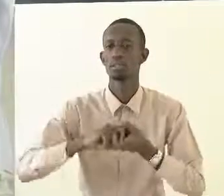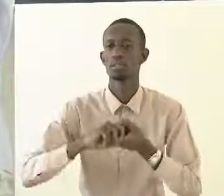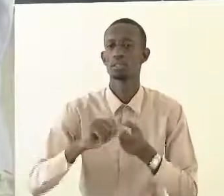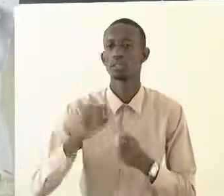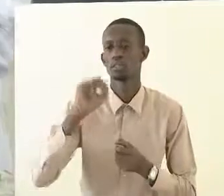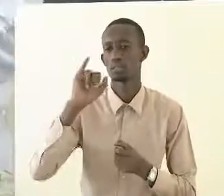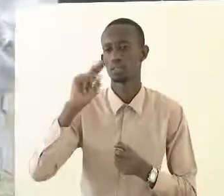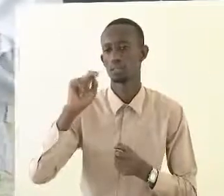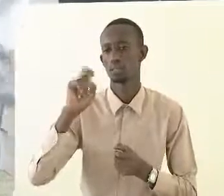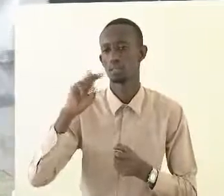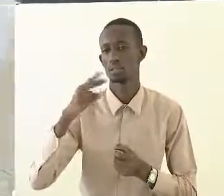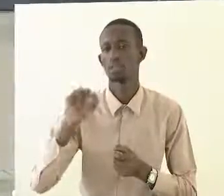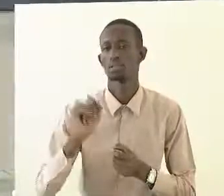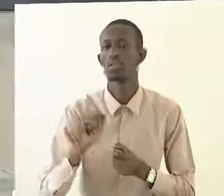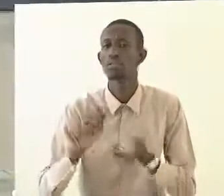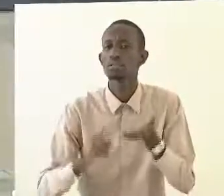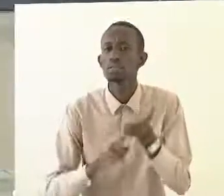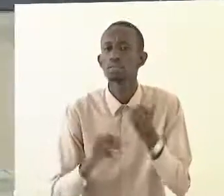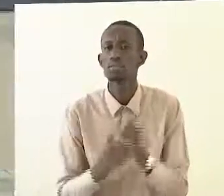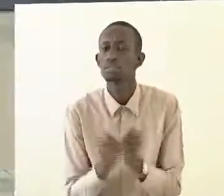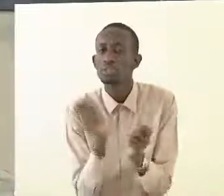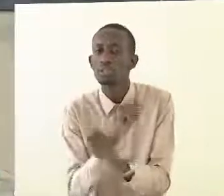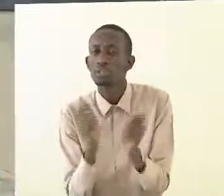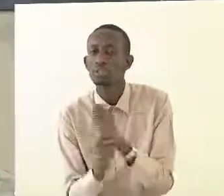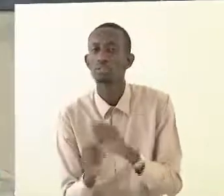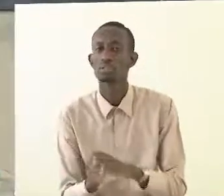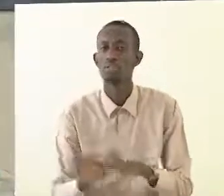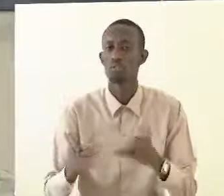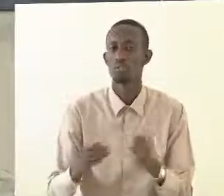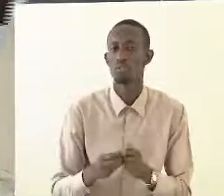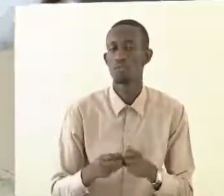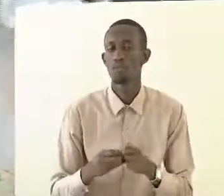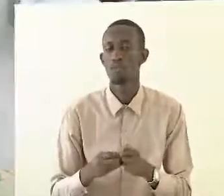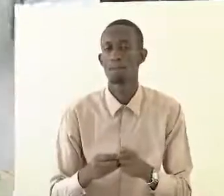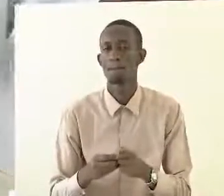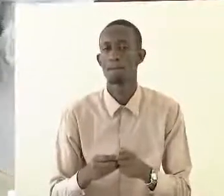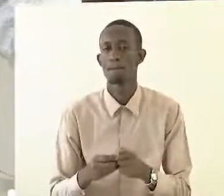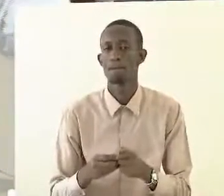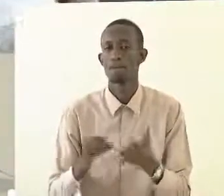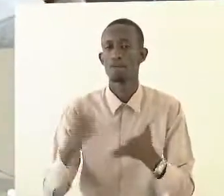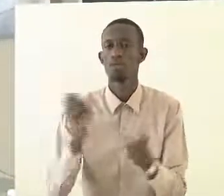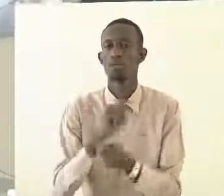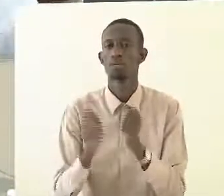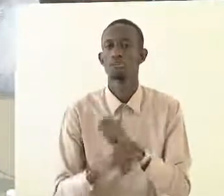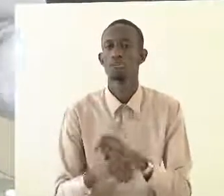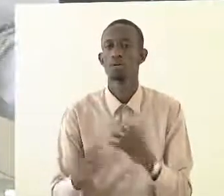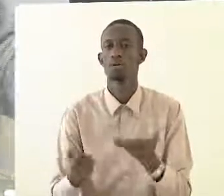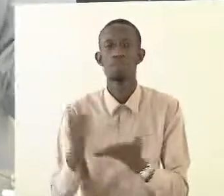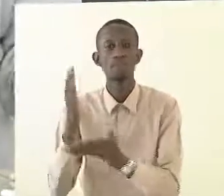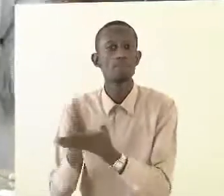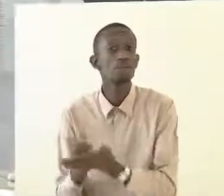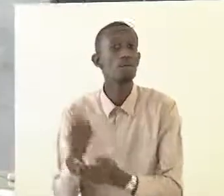variable. Of course, it is part 3. We had part 1, part